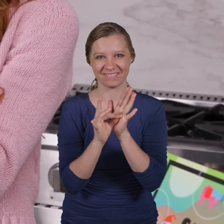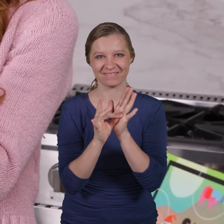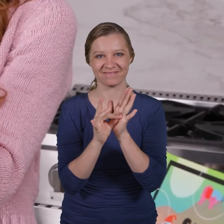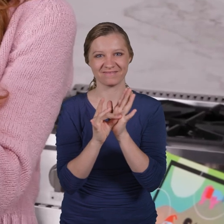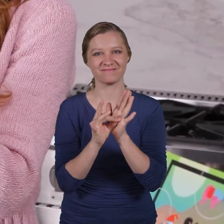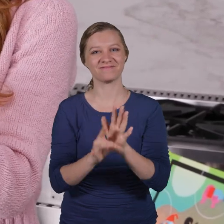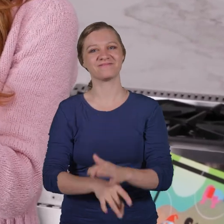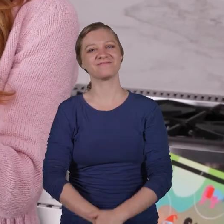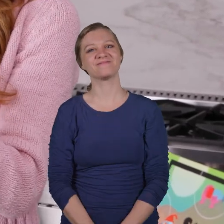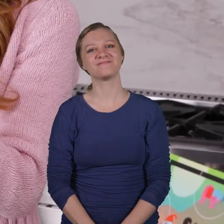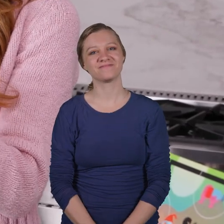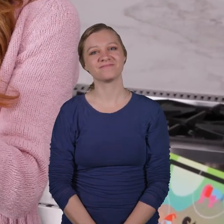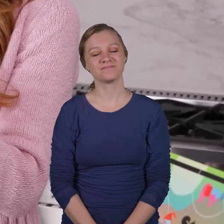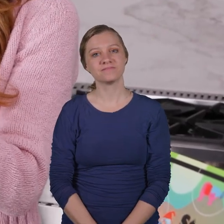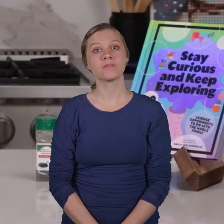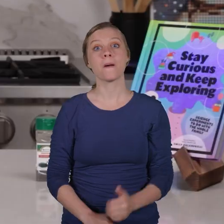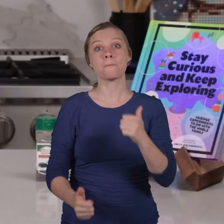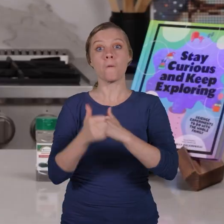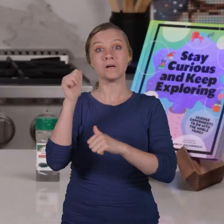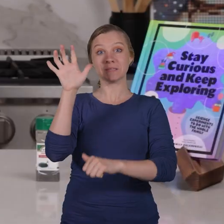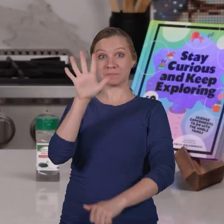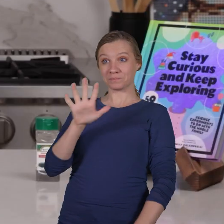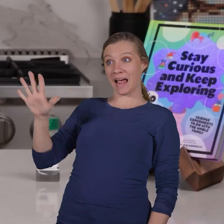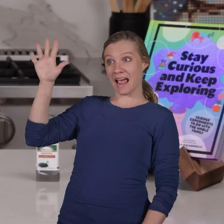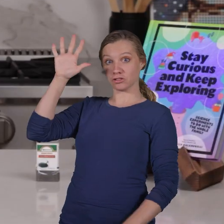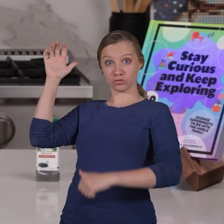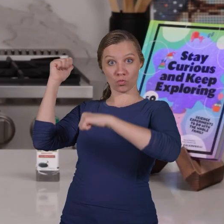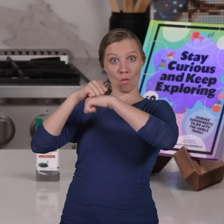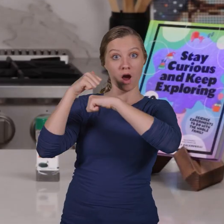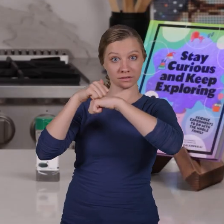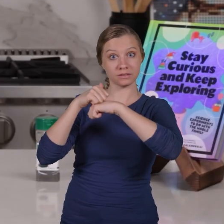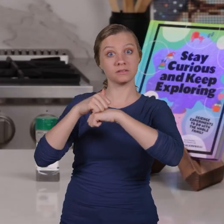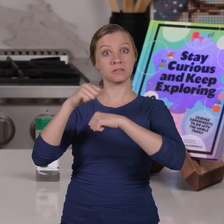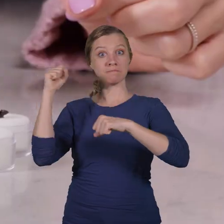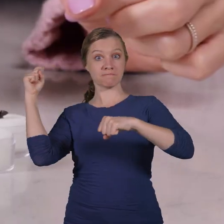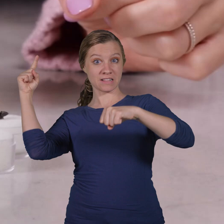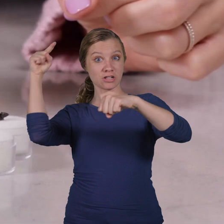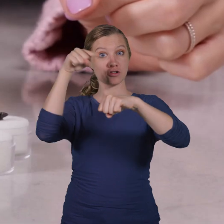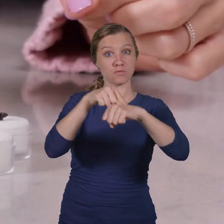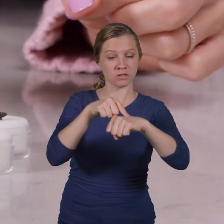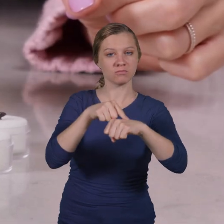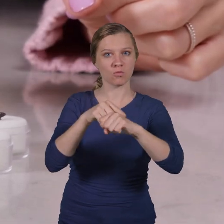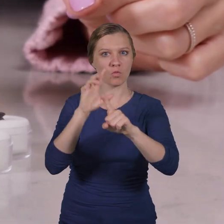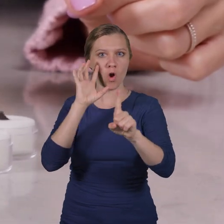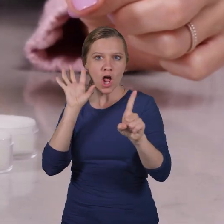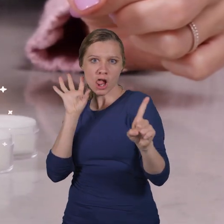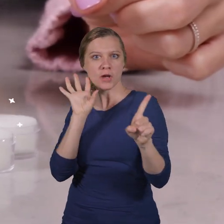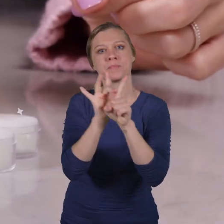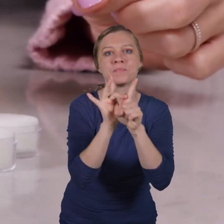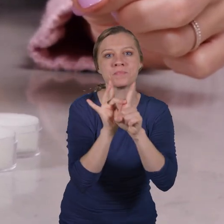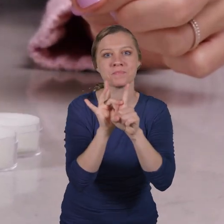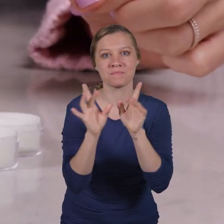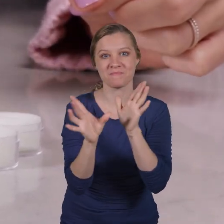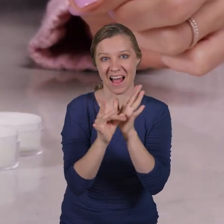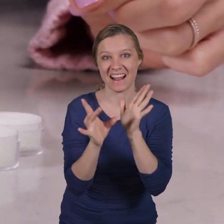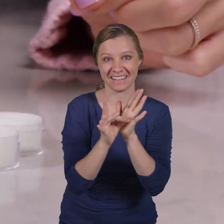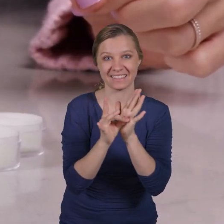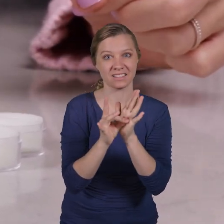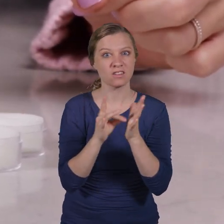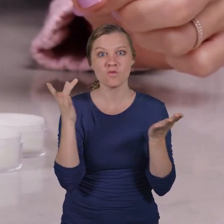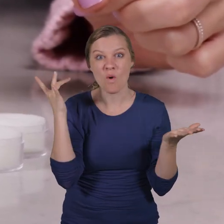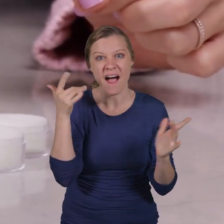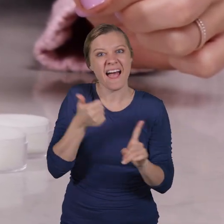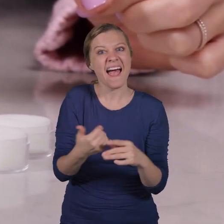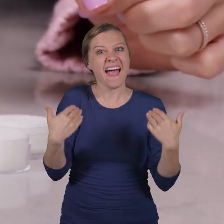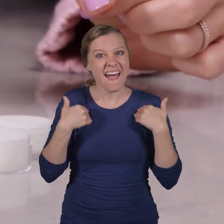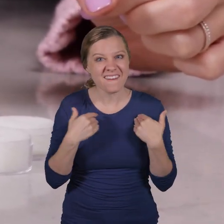attracted to a magnet. So most space rocks, most meteorites, will be this attracted to a magnet because of